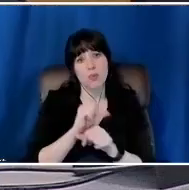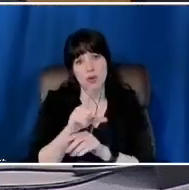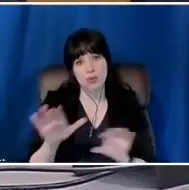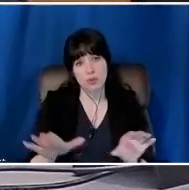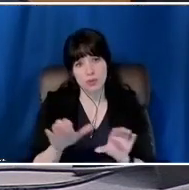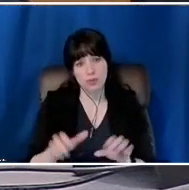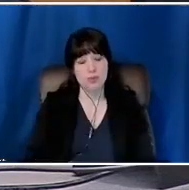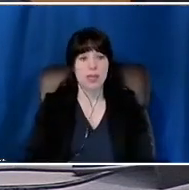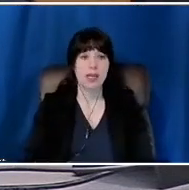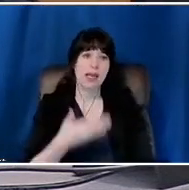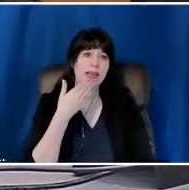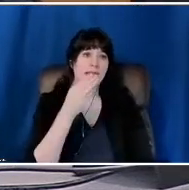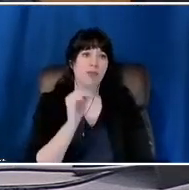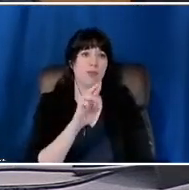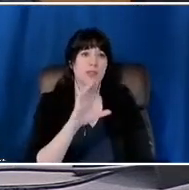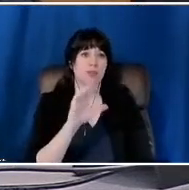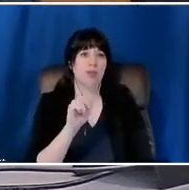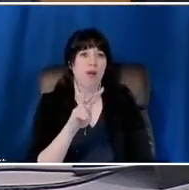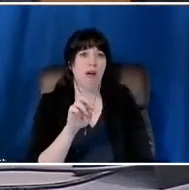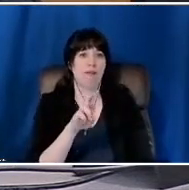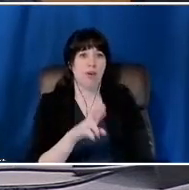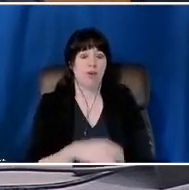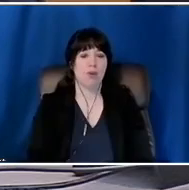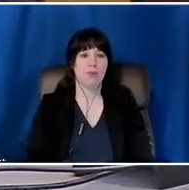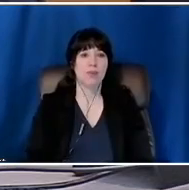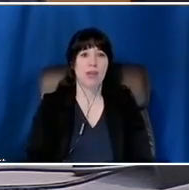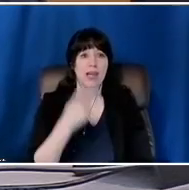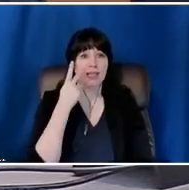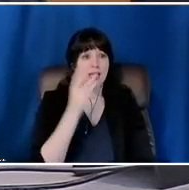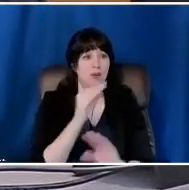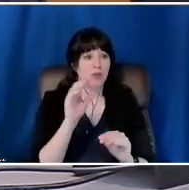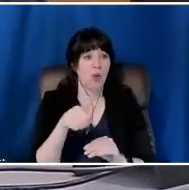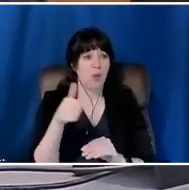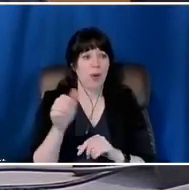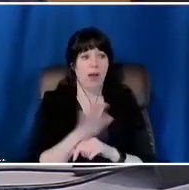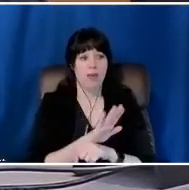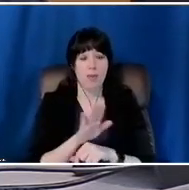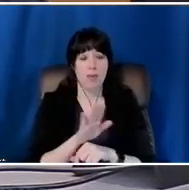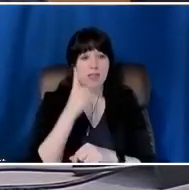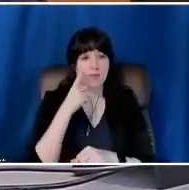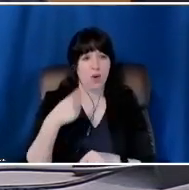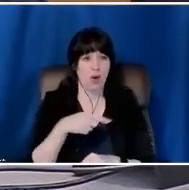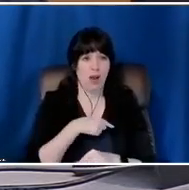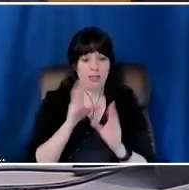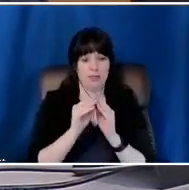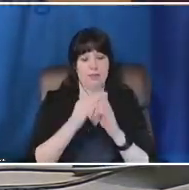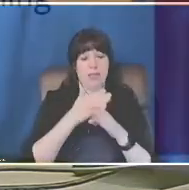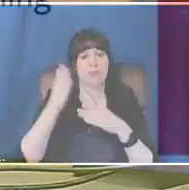Thank you, Mr. Carver. Seeing no other business before us, we are adjourned.